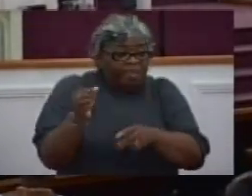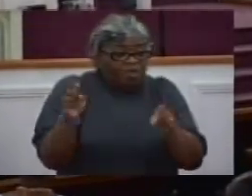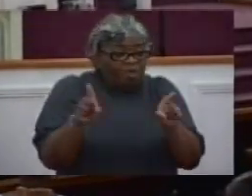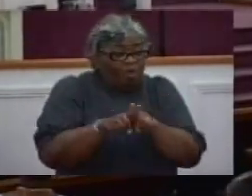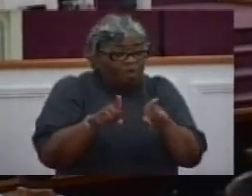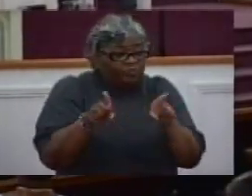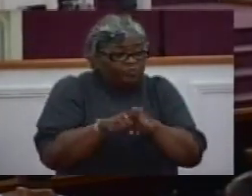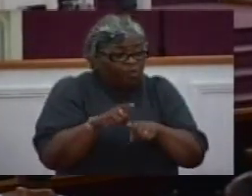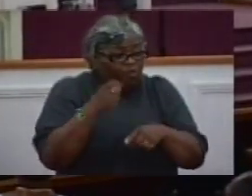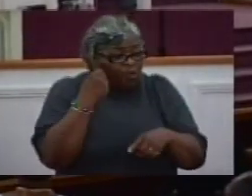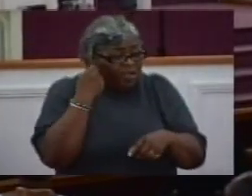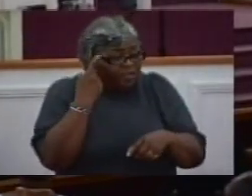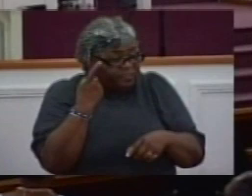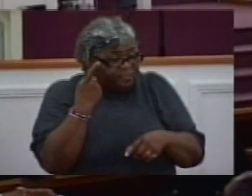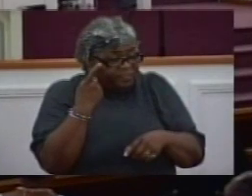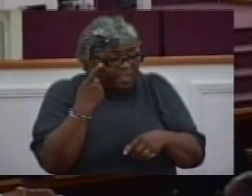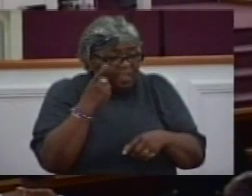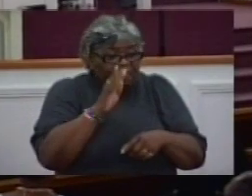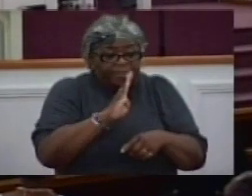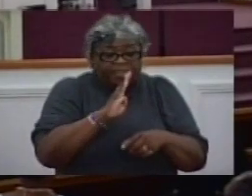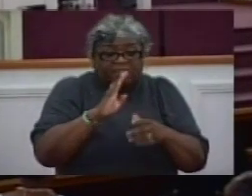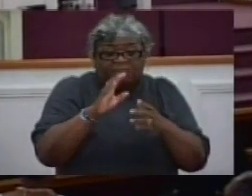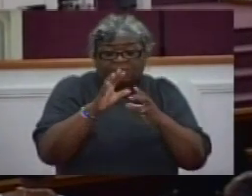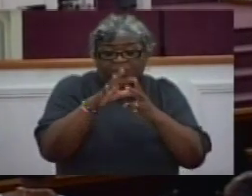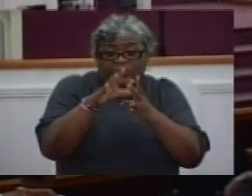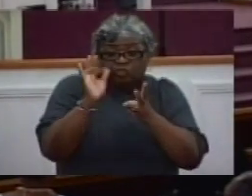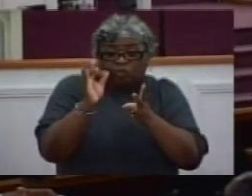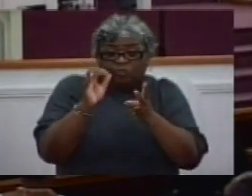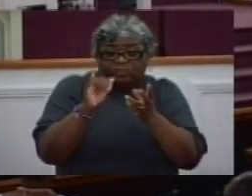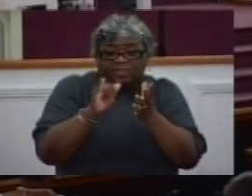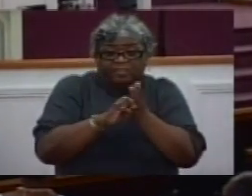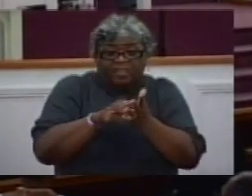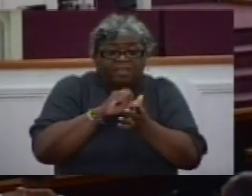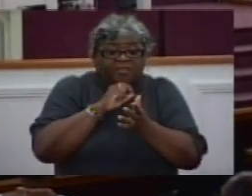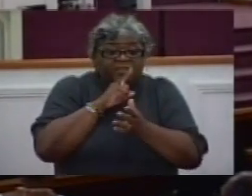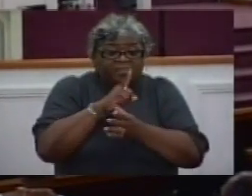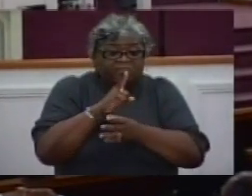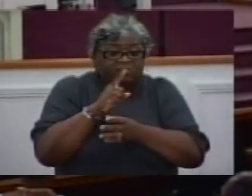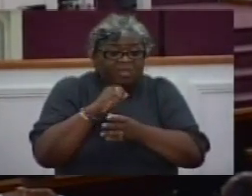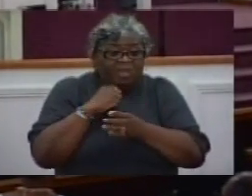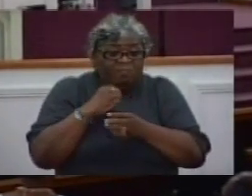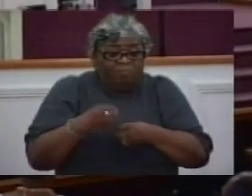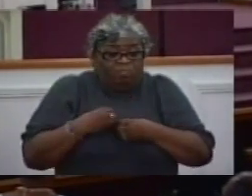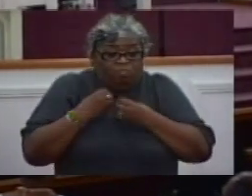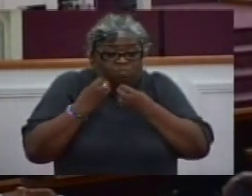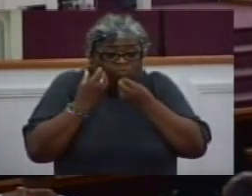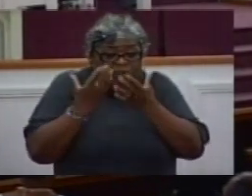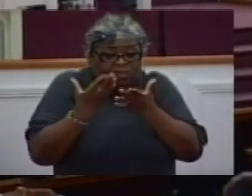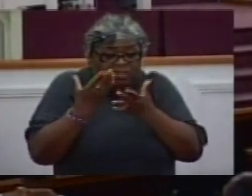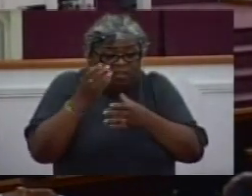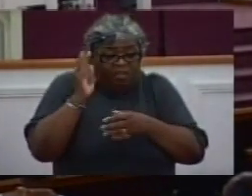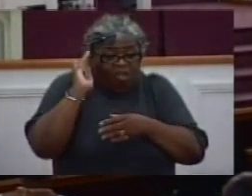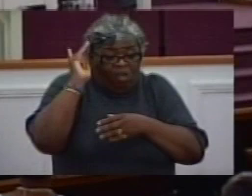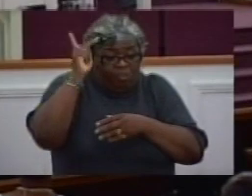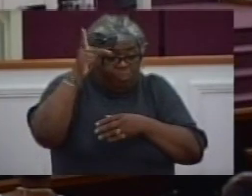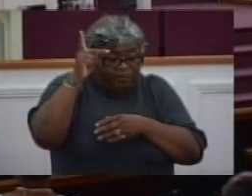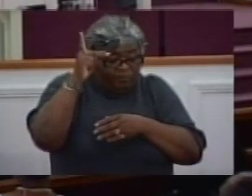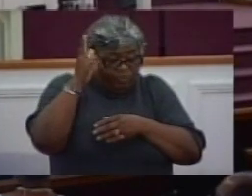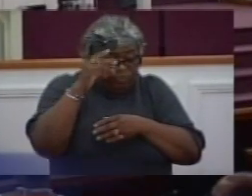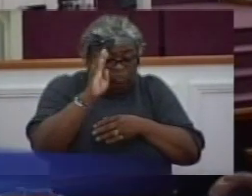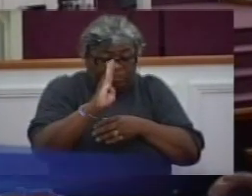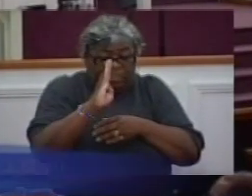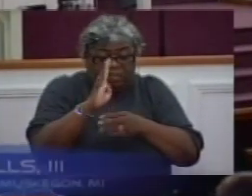also understand in being chosen that it is really an honorary privilege to